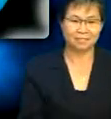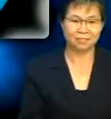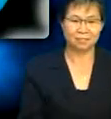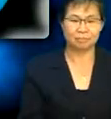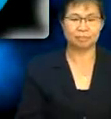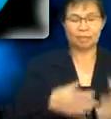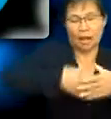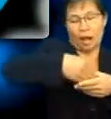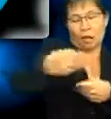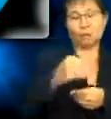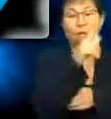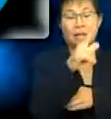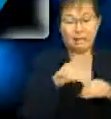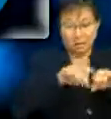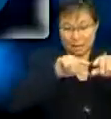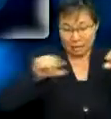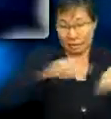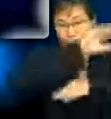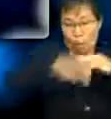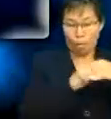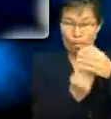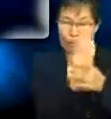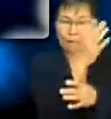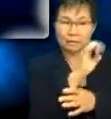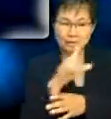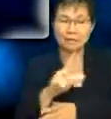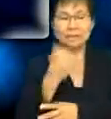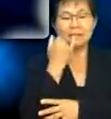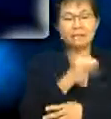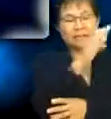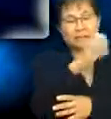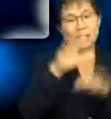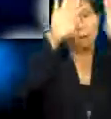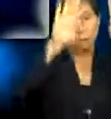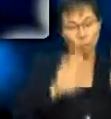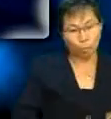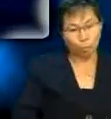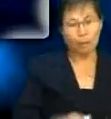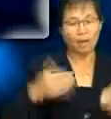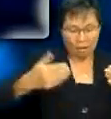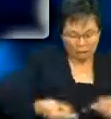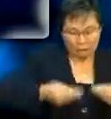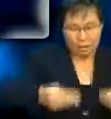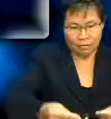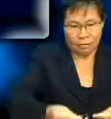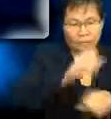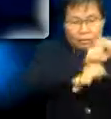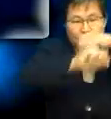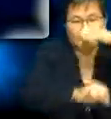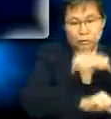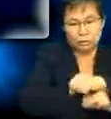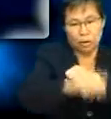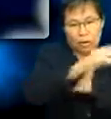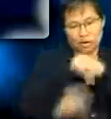The outer layer of all plant cells is the cell wall. It provides structural strength